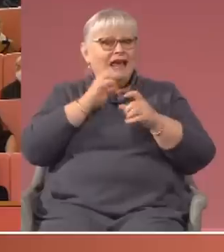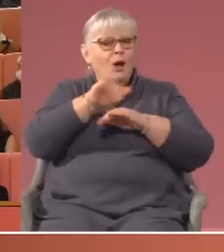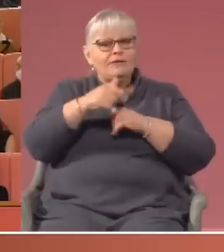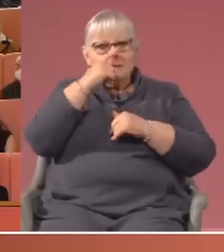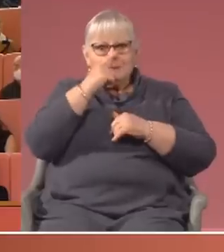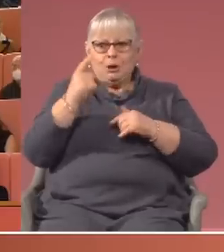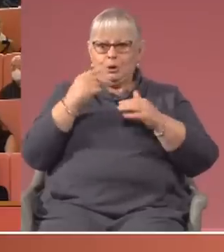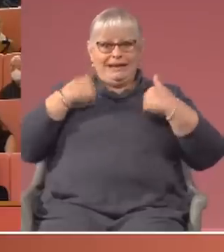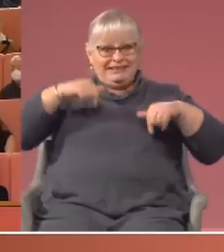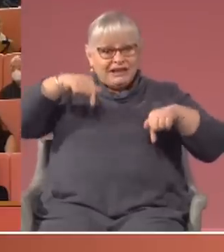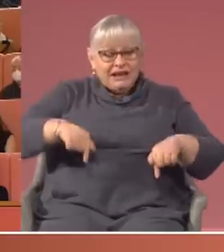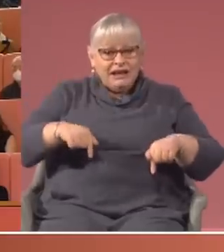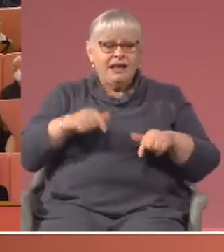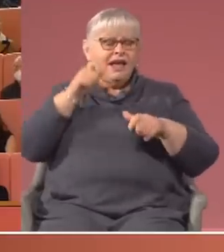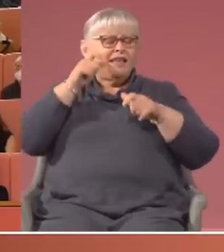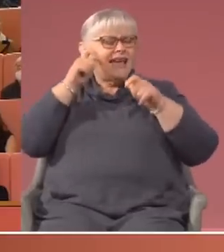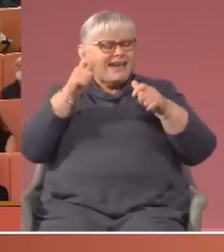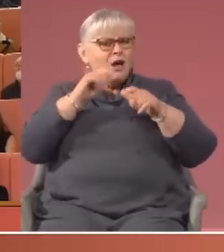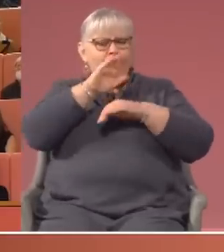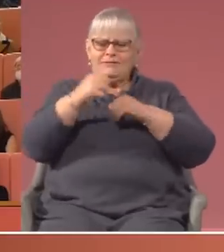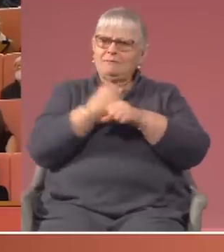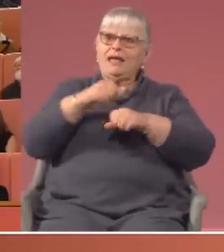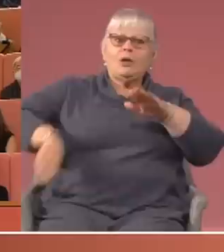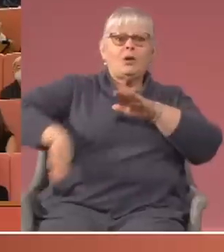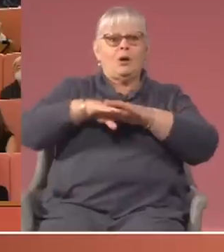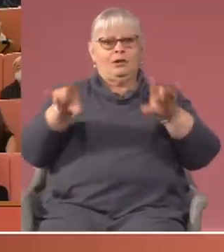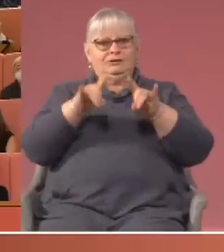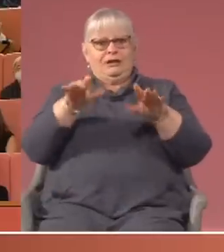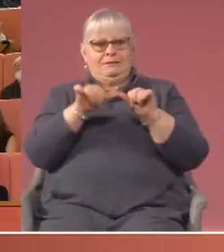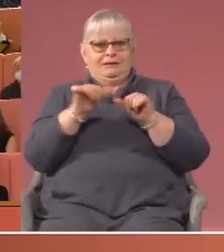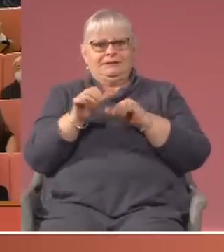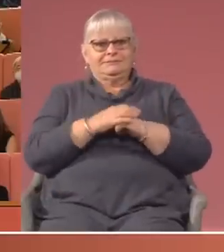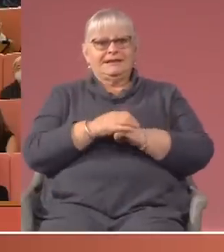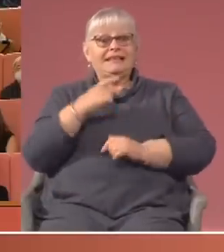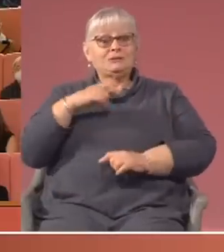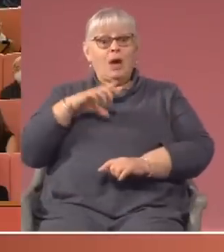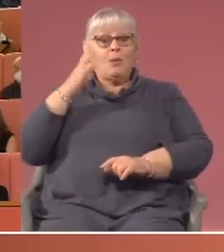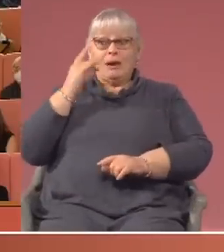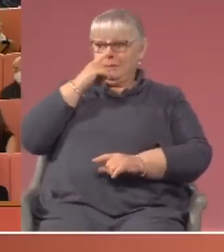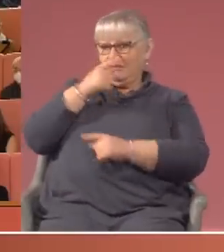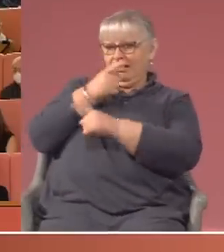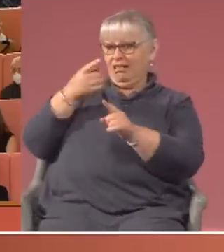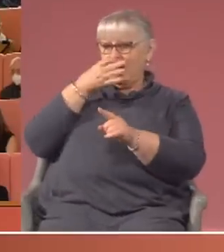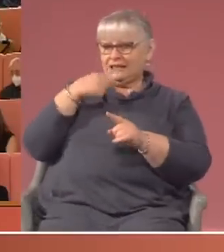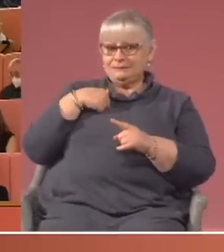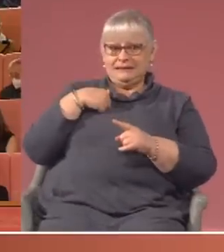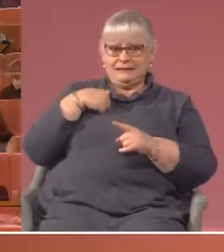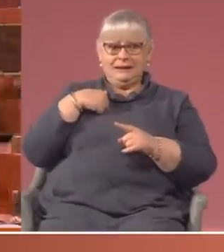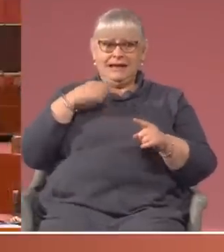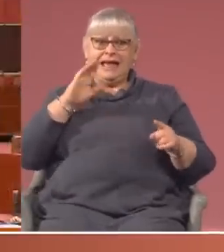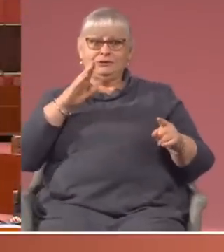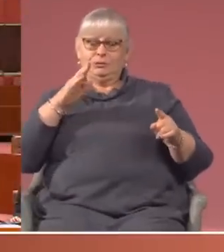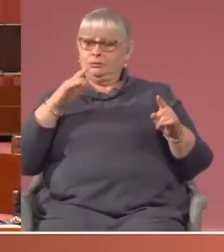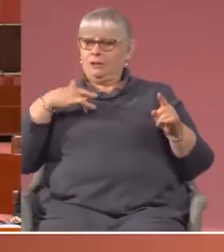here and they care about making our whole country better. That's why when I was asked by people in our community to have this first speech live translated